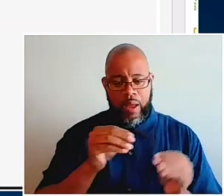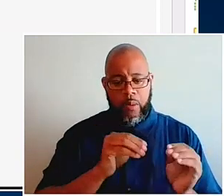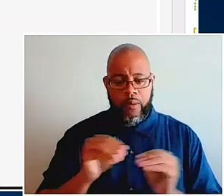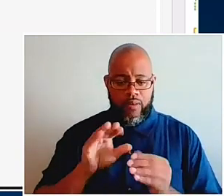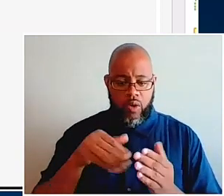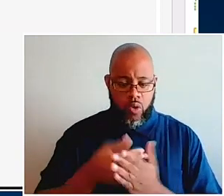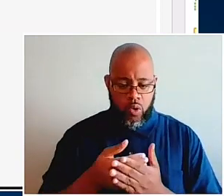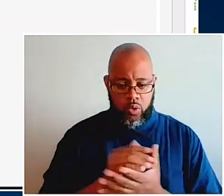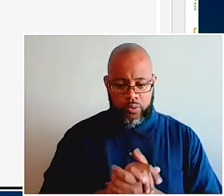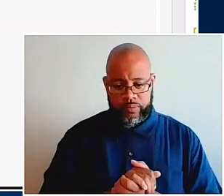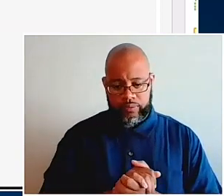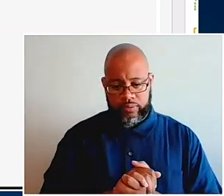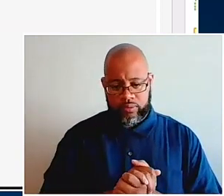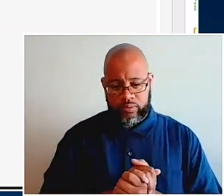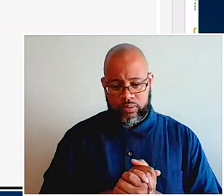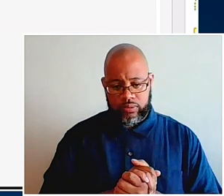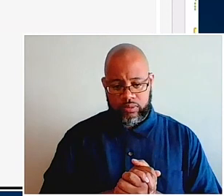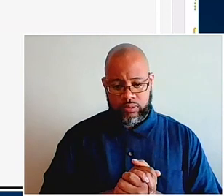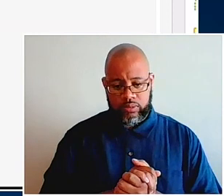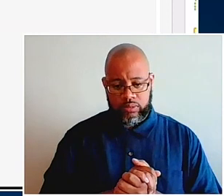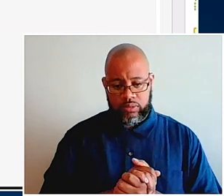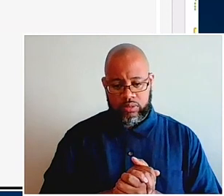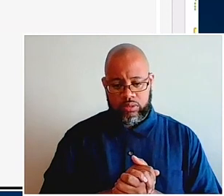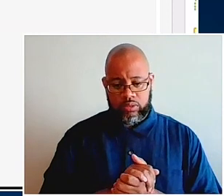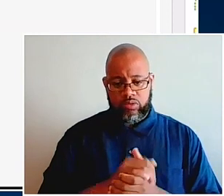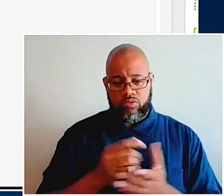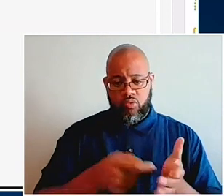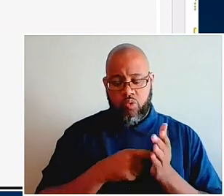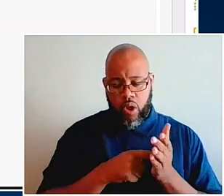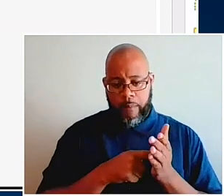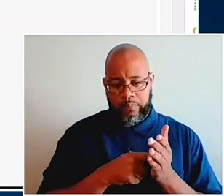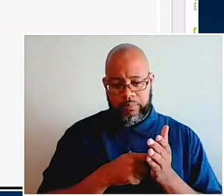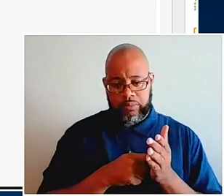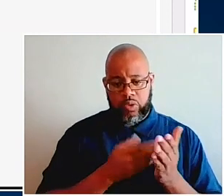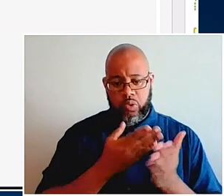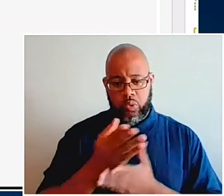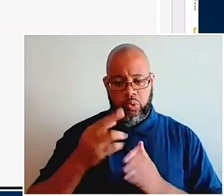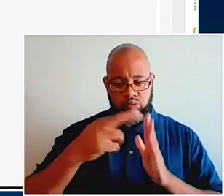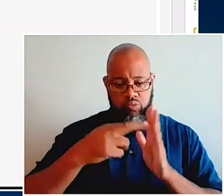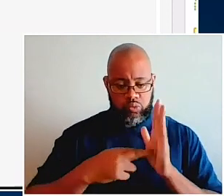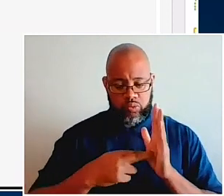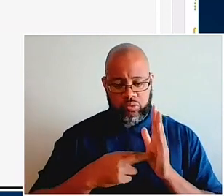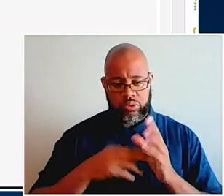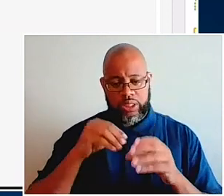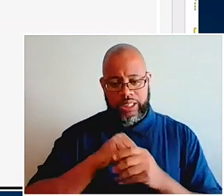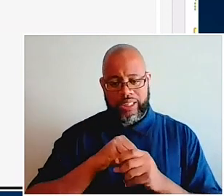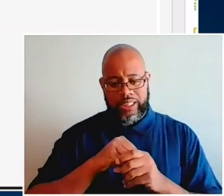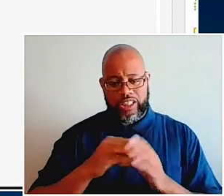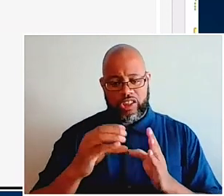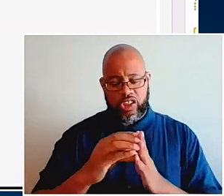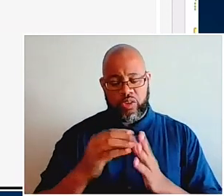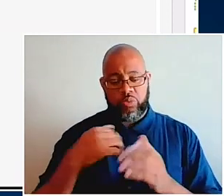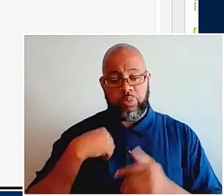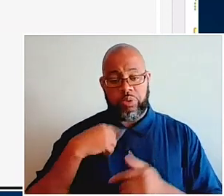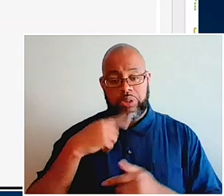the regulatory requirements that were spread throughout the regulations into this section. We did talk